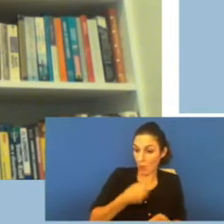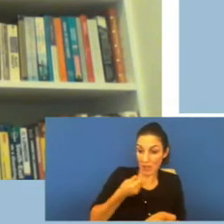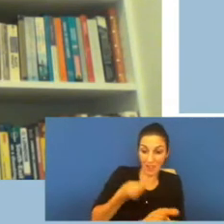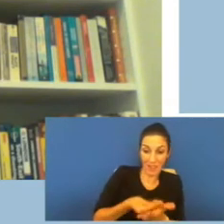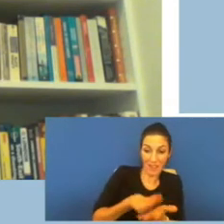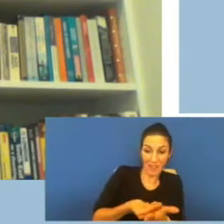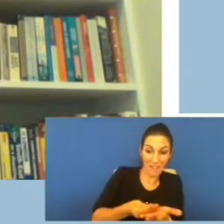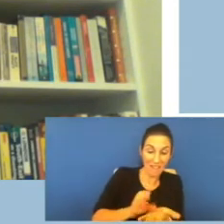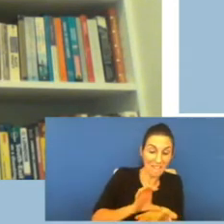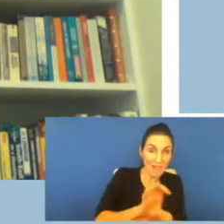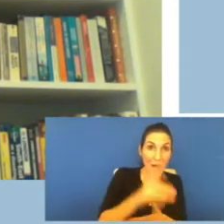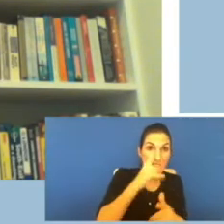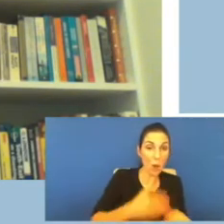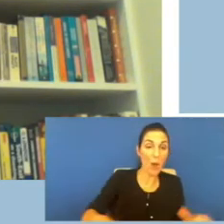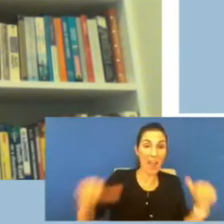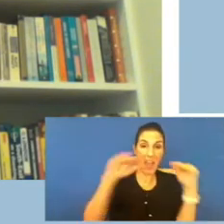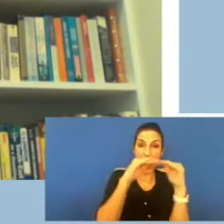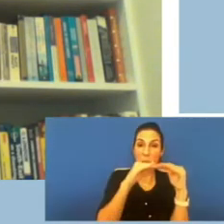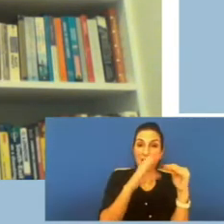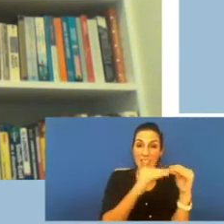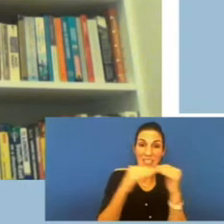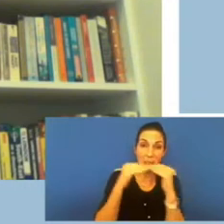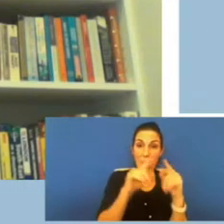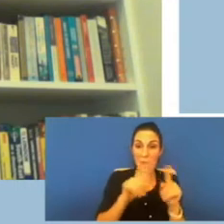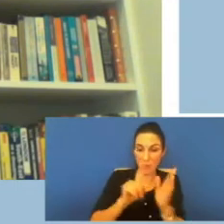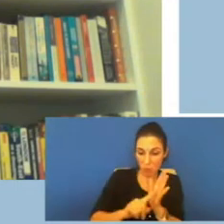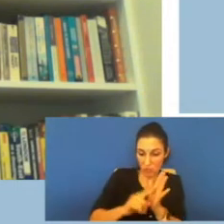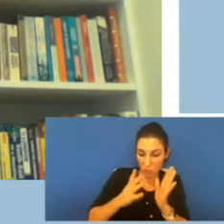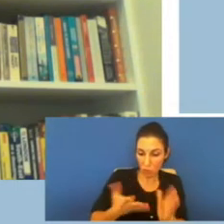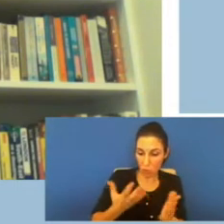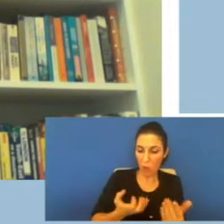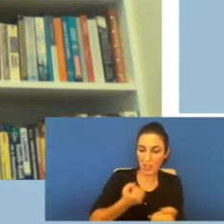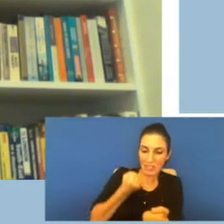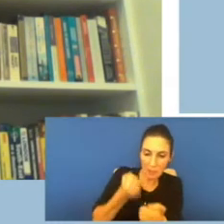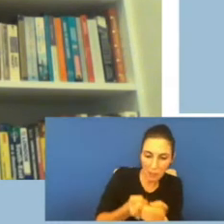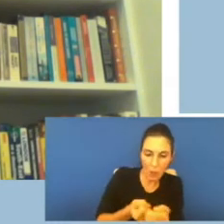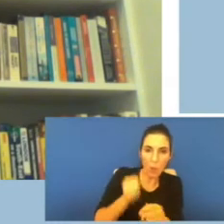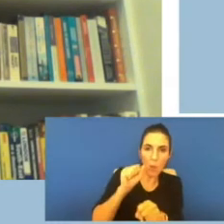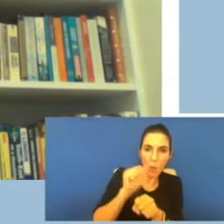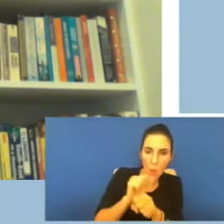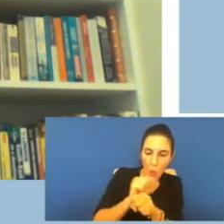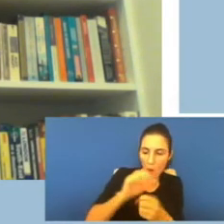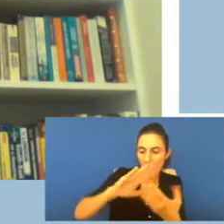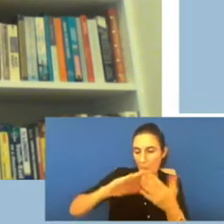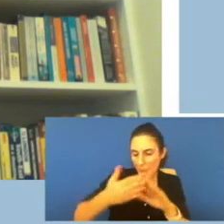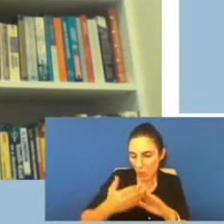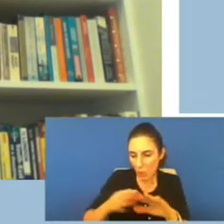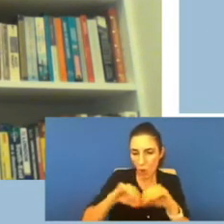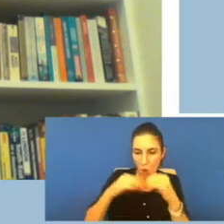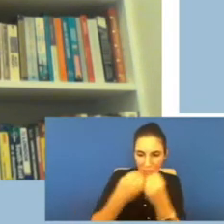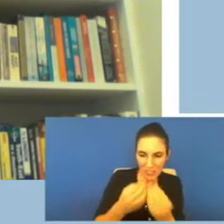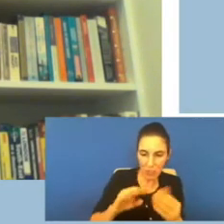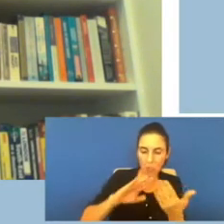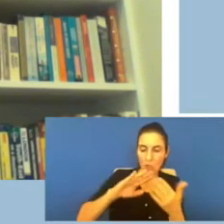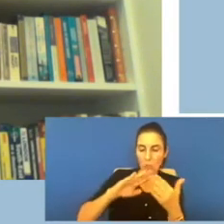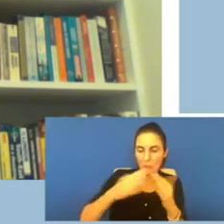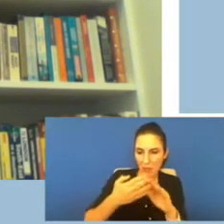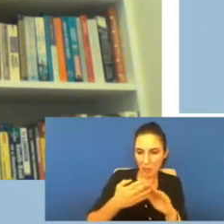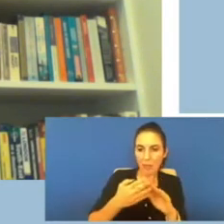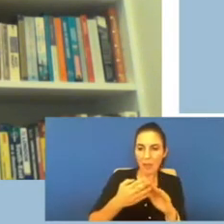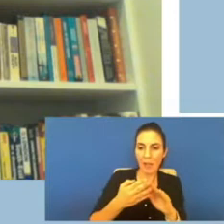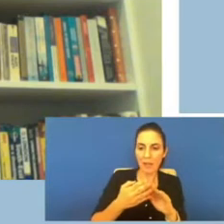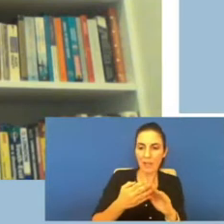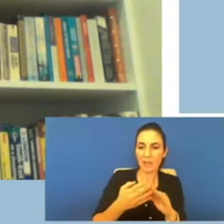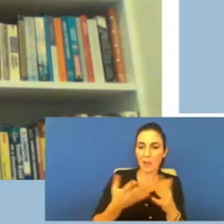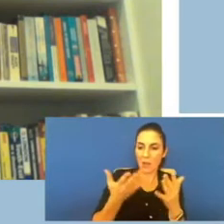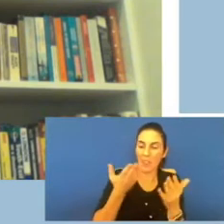freedom. The researchers are coming because they want to support what works. The community organization, community members are there because they've dedicated their lives